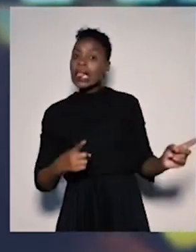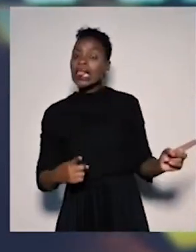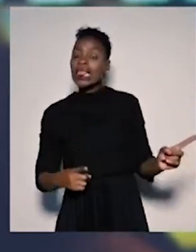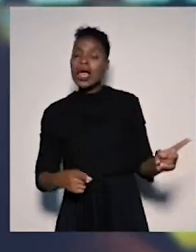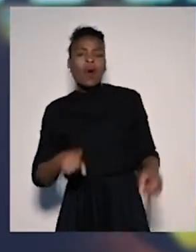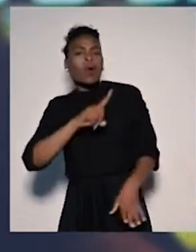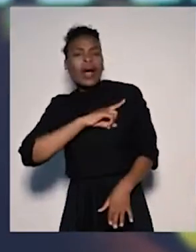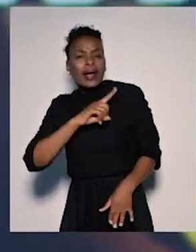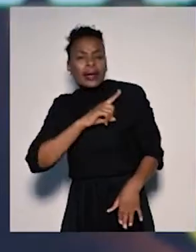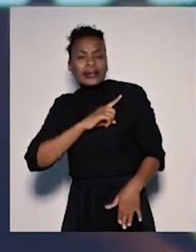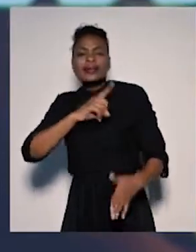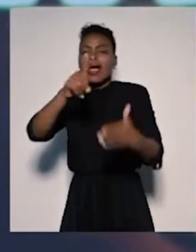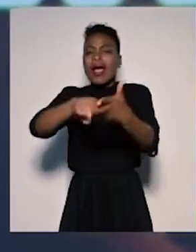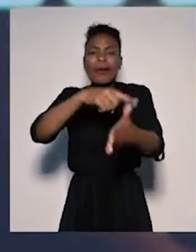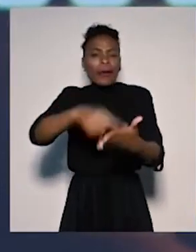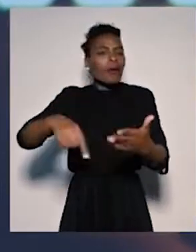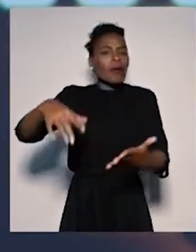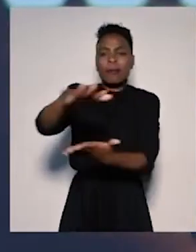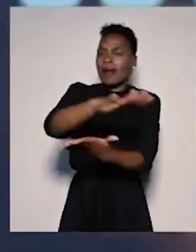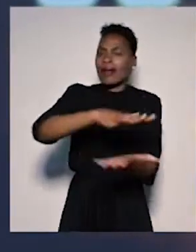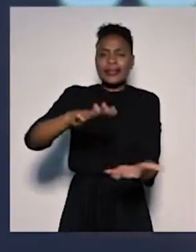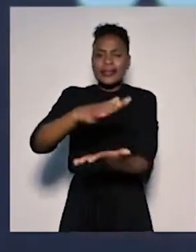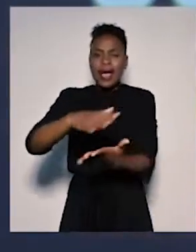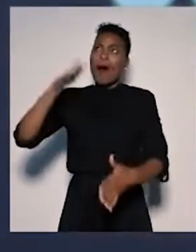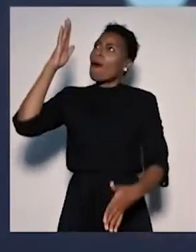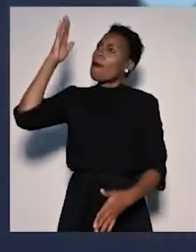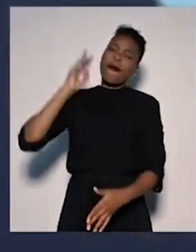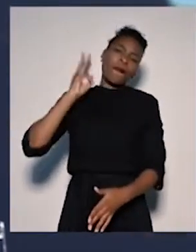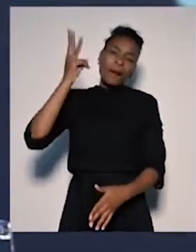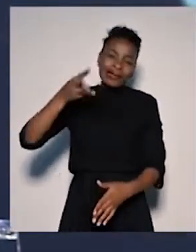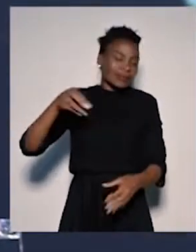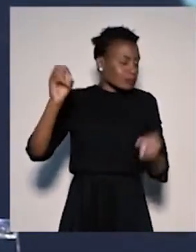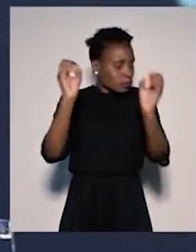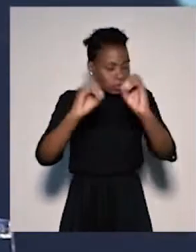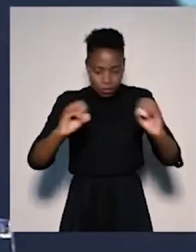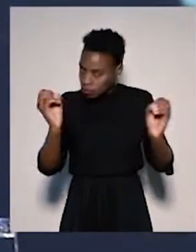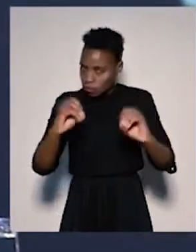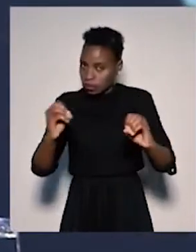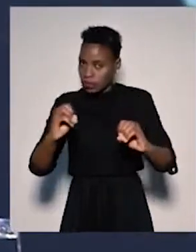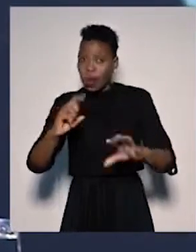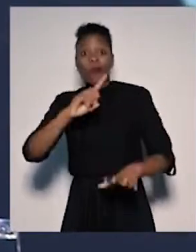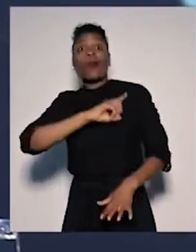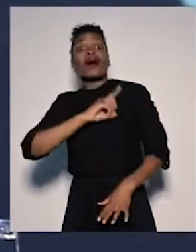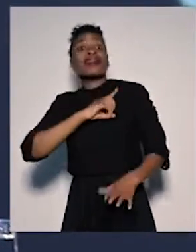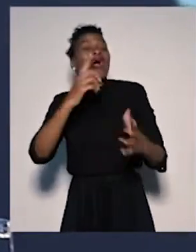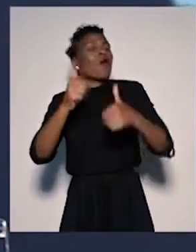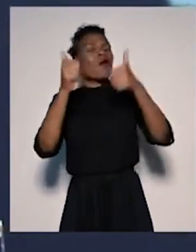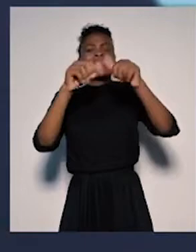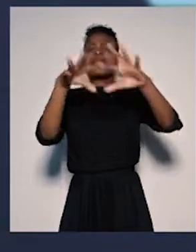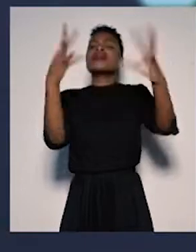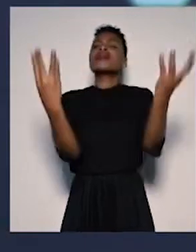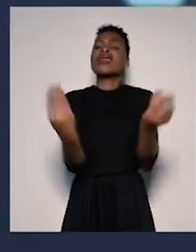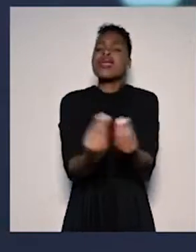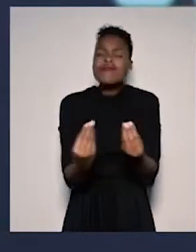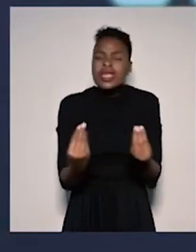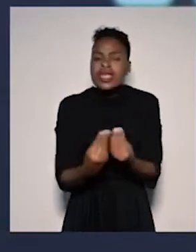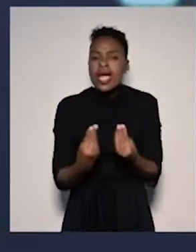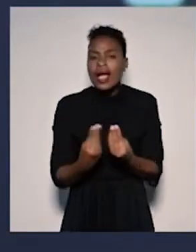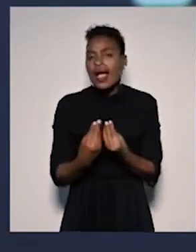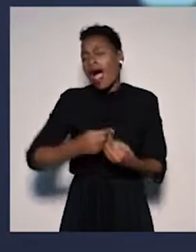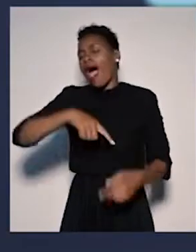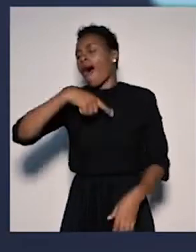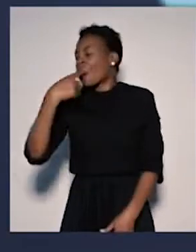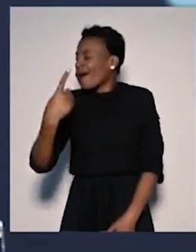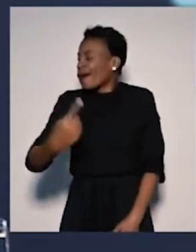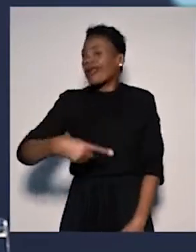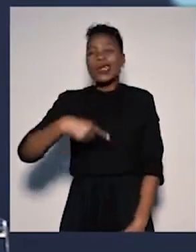Why? Because they're in the wrong place. They're not in God's will. And because they are good with everything, they always